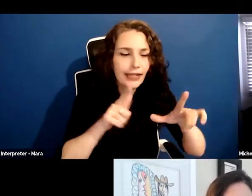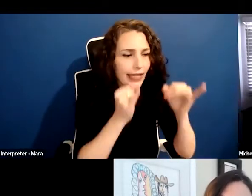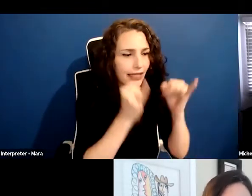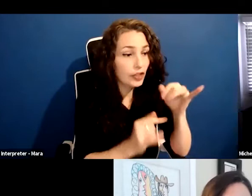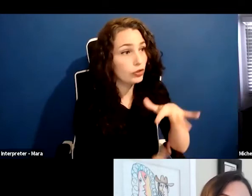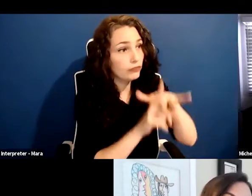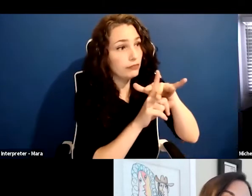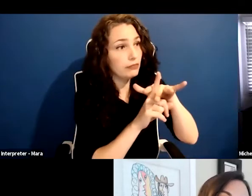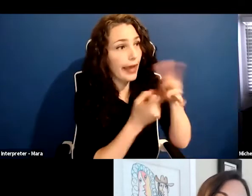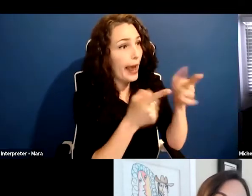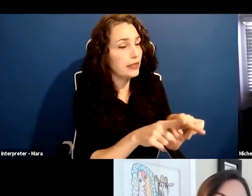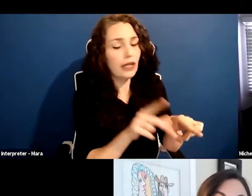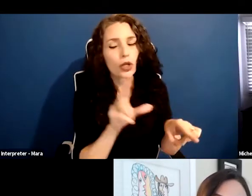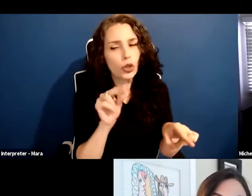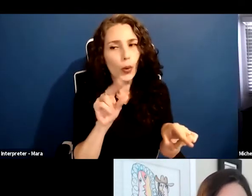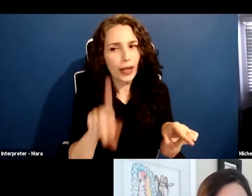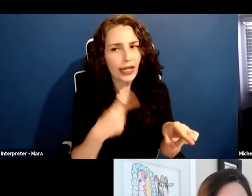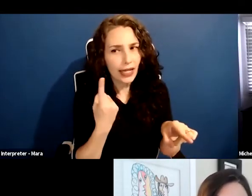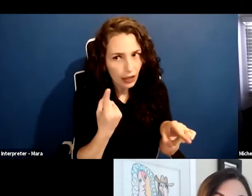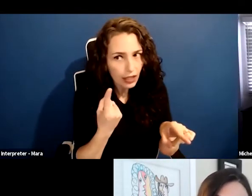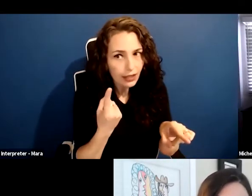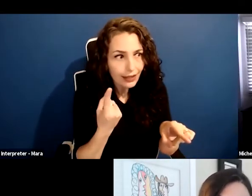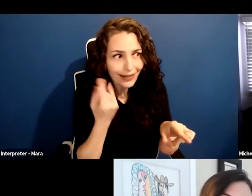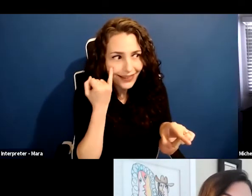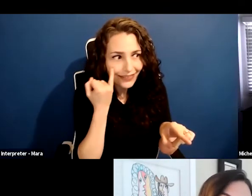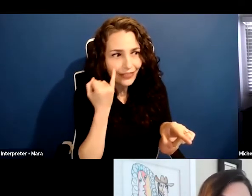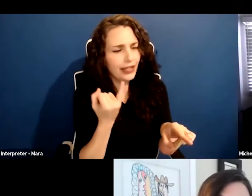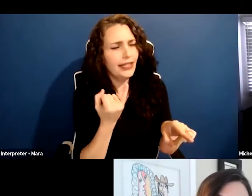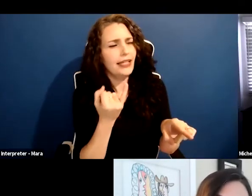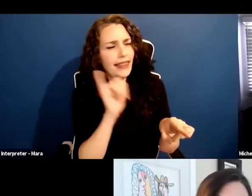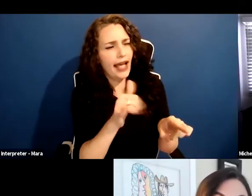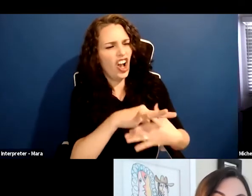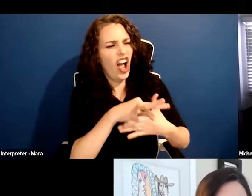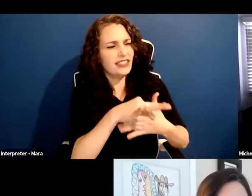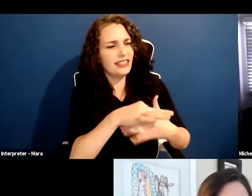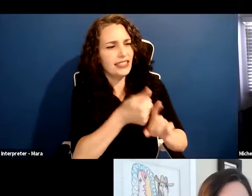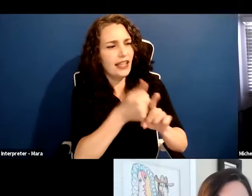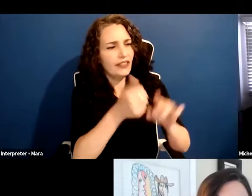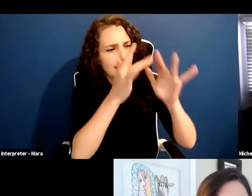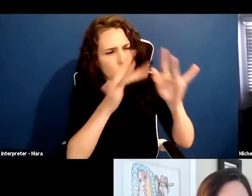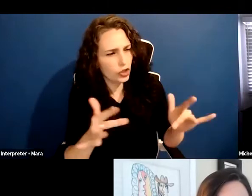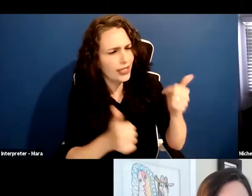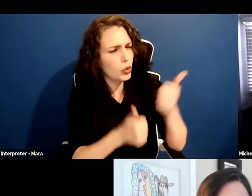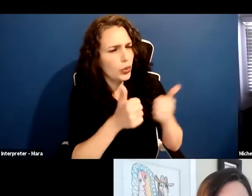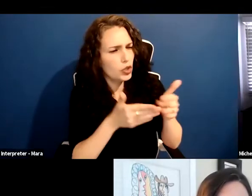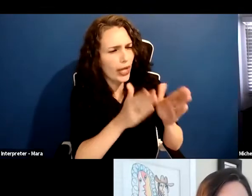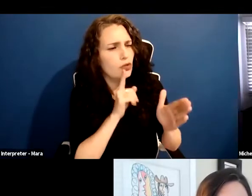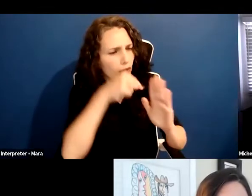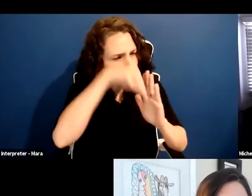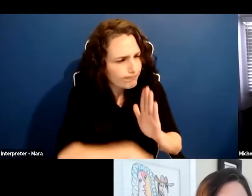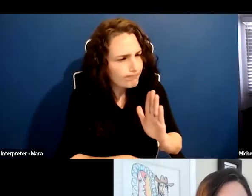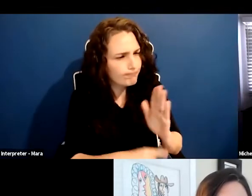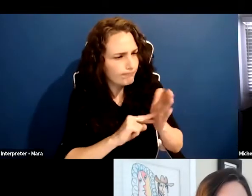occurrence, but really whether or not a piece of content is diverse and in what ways. Mm-hmm.